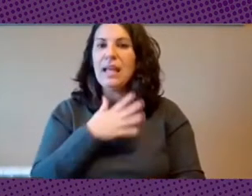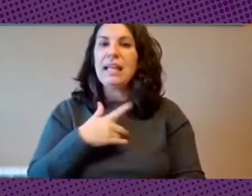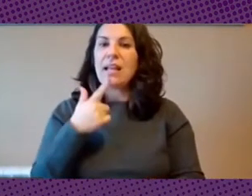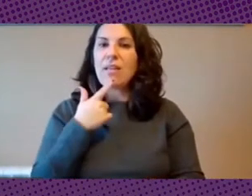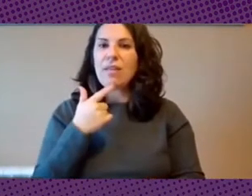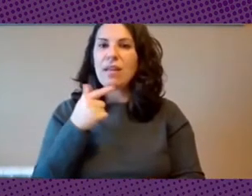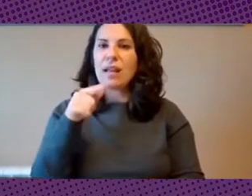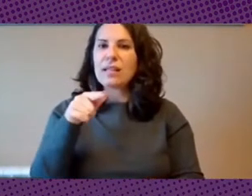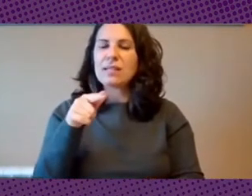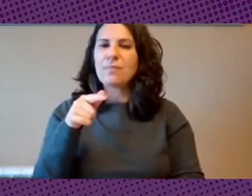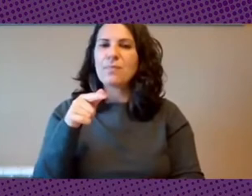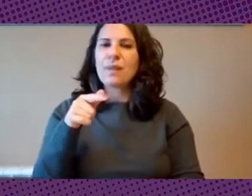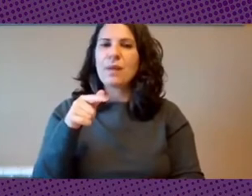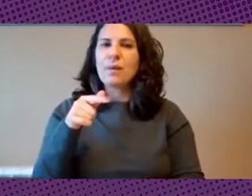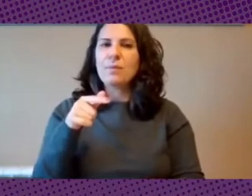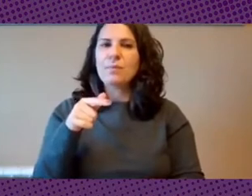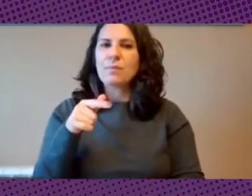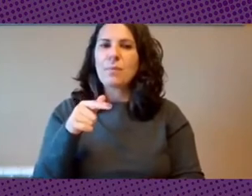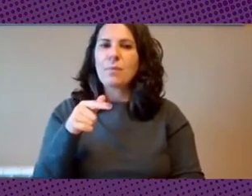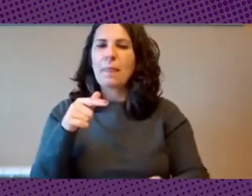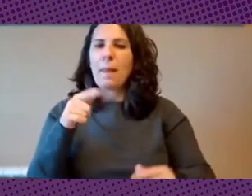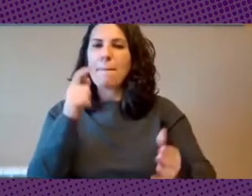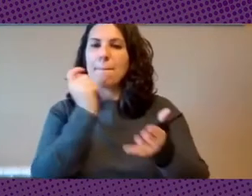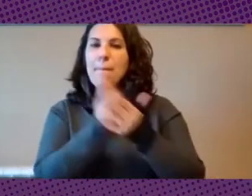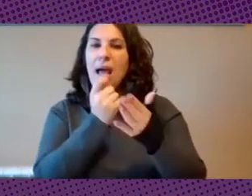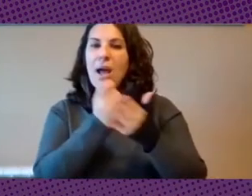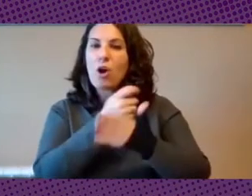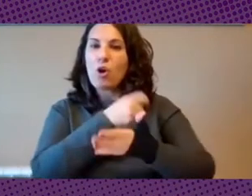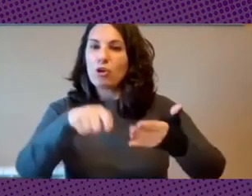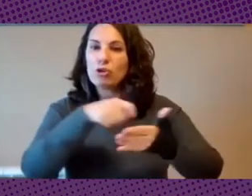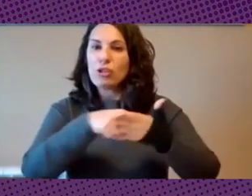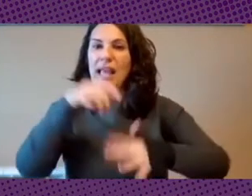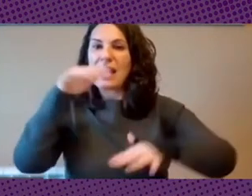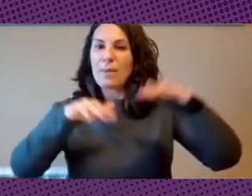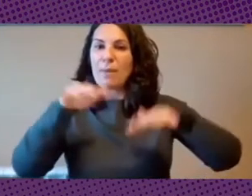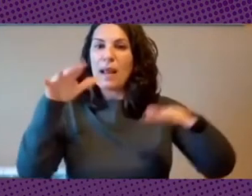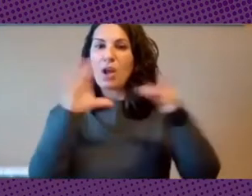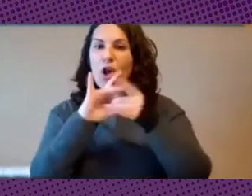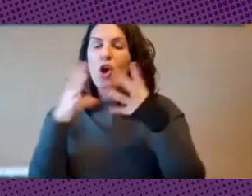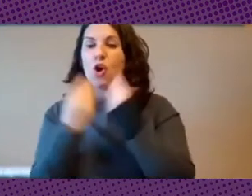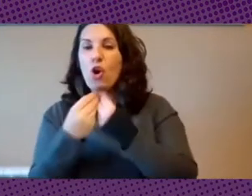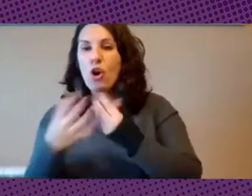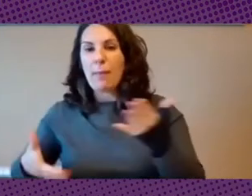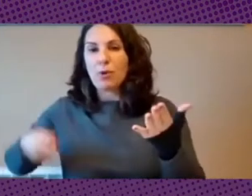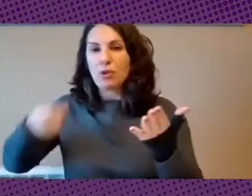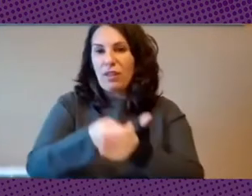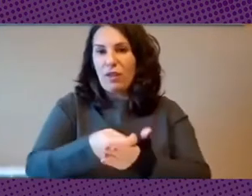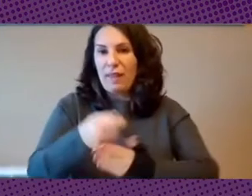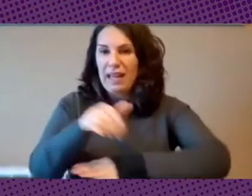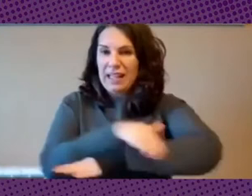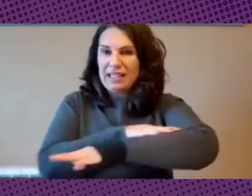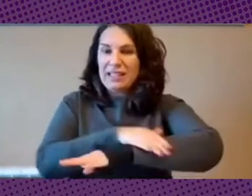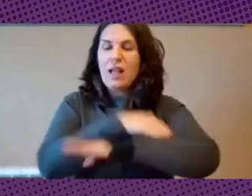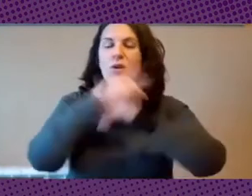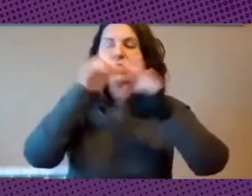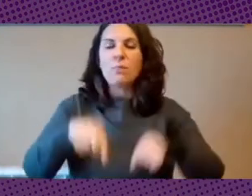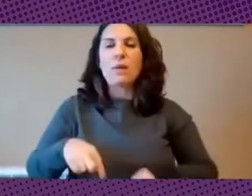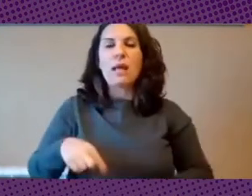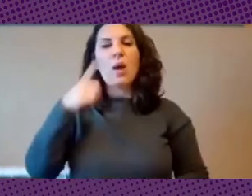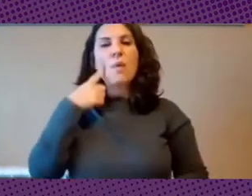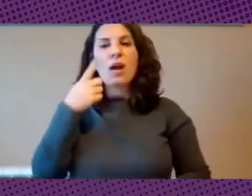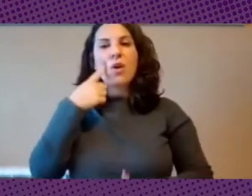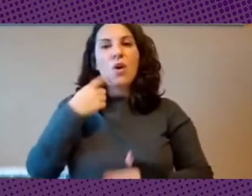it. There is also a story to tell about the role of the central bank here. I don't want to bore you with it, but the central bank also assume certain